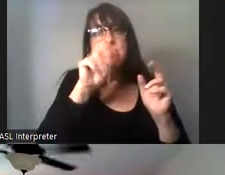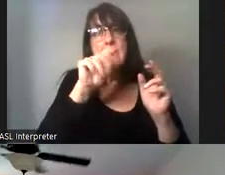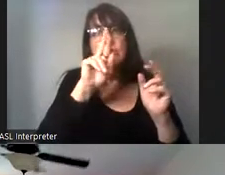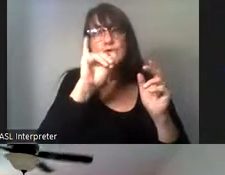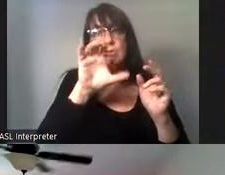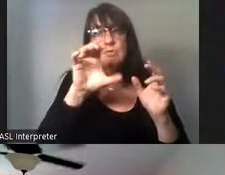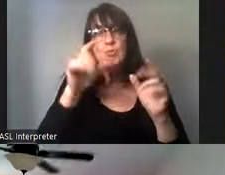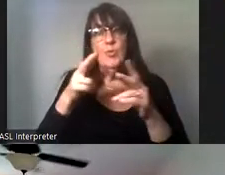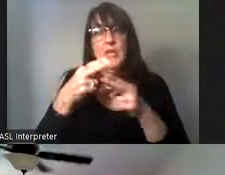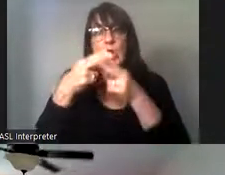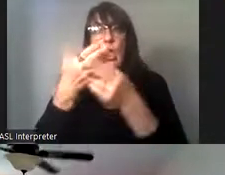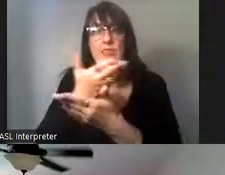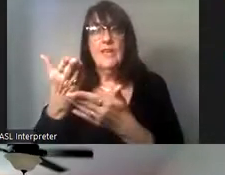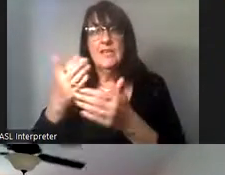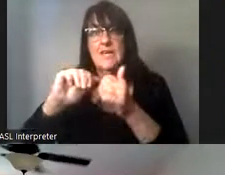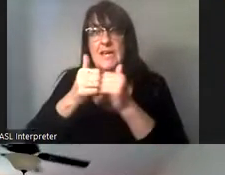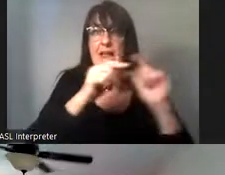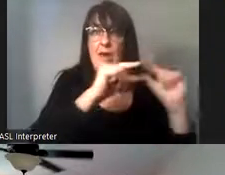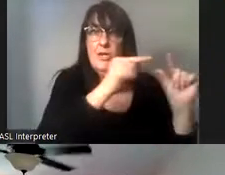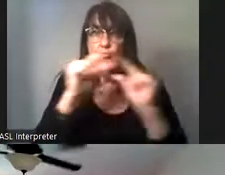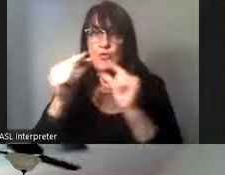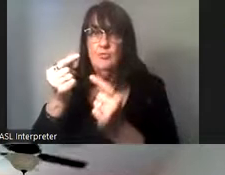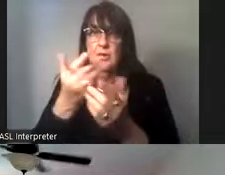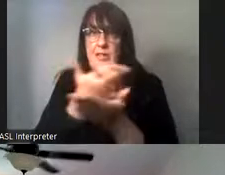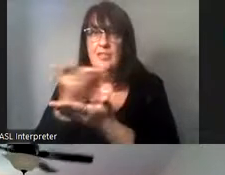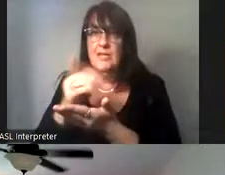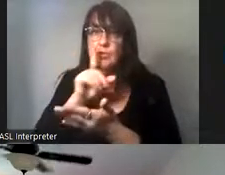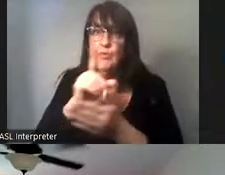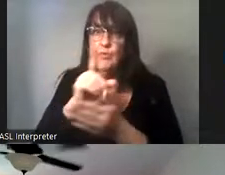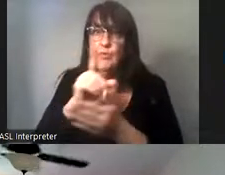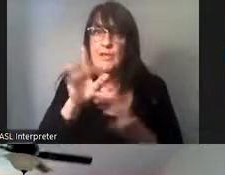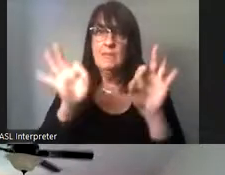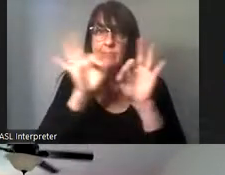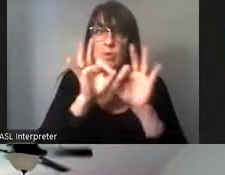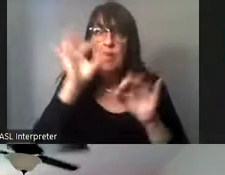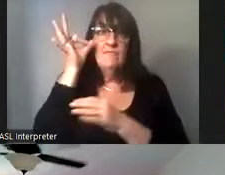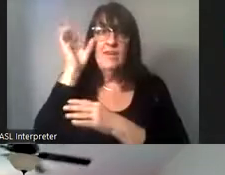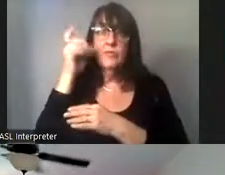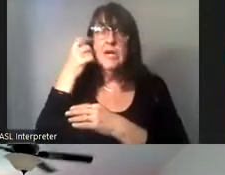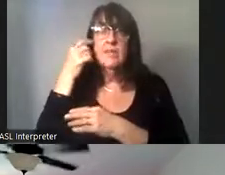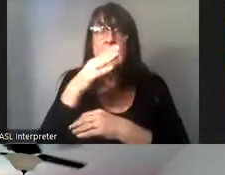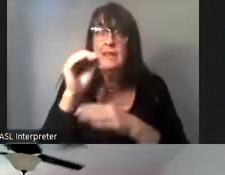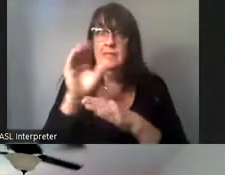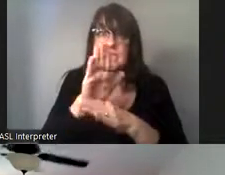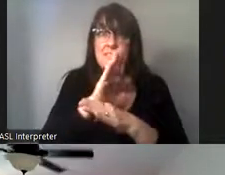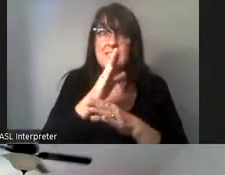we call things and how we categorize things matter greatly. If the federal government and industry could get on the same page about